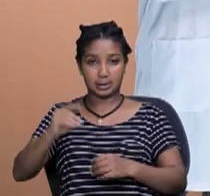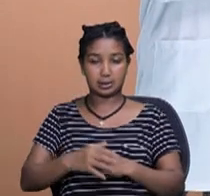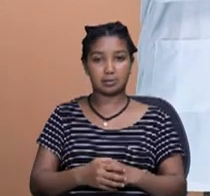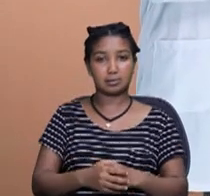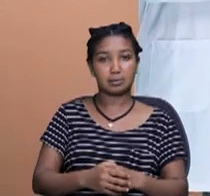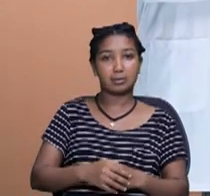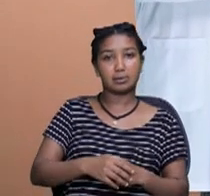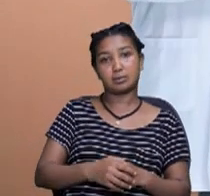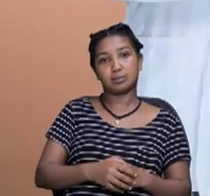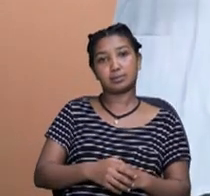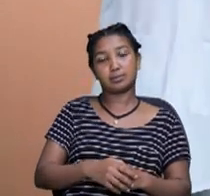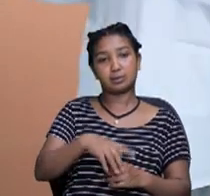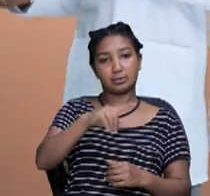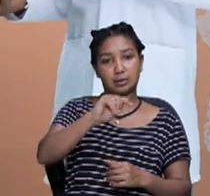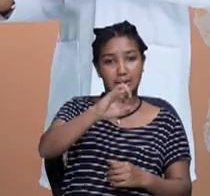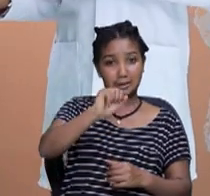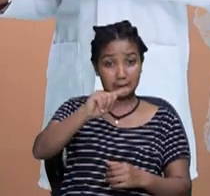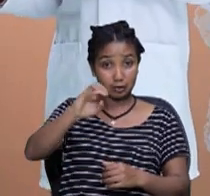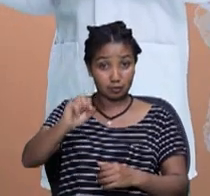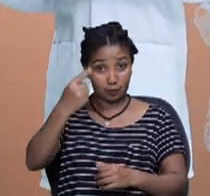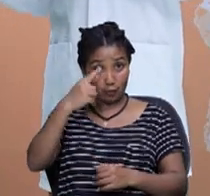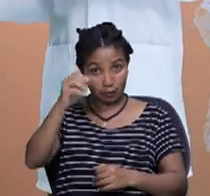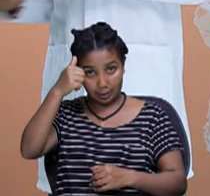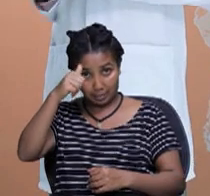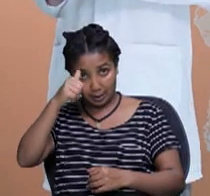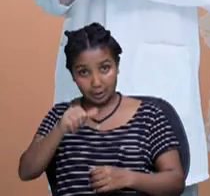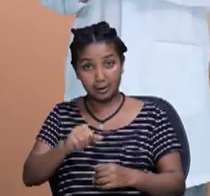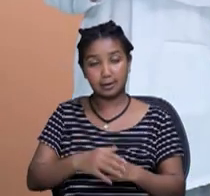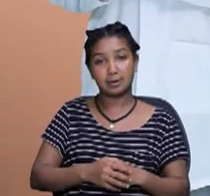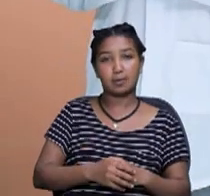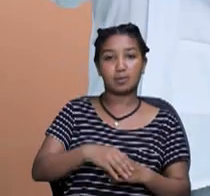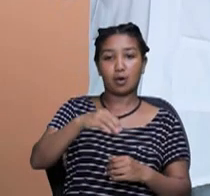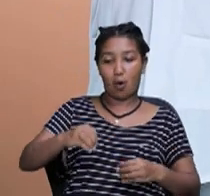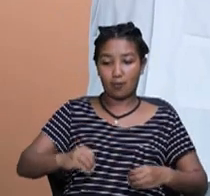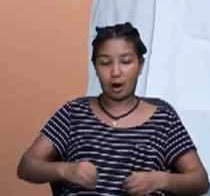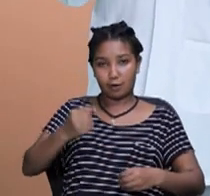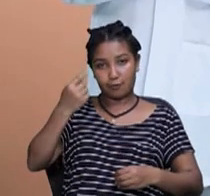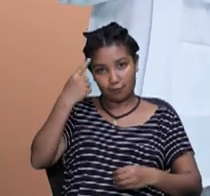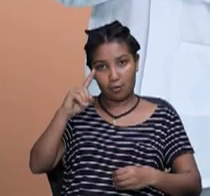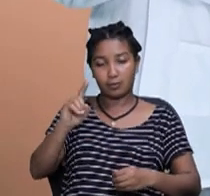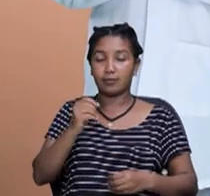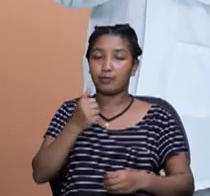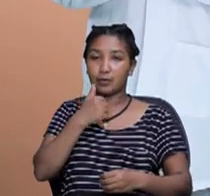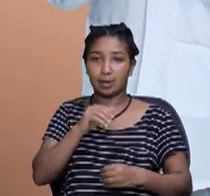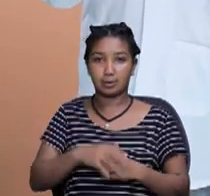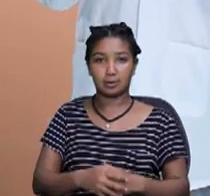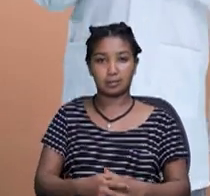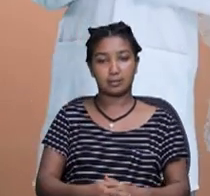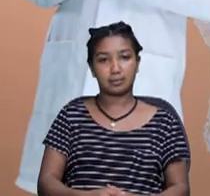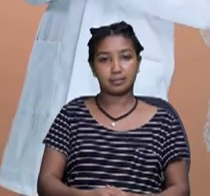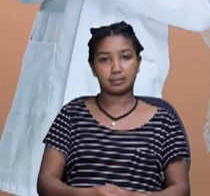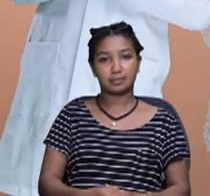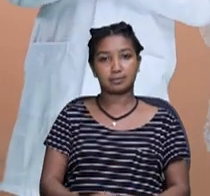for the male and ovary for the female. In the male, test